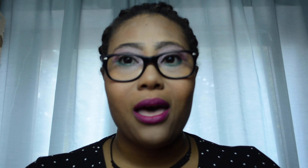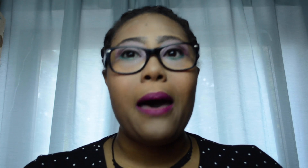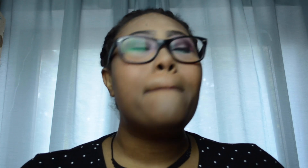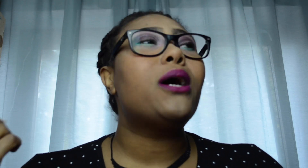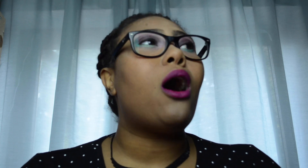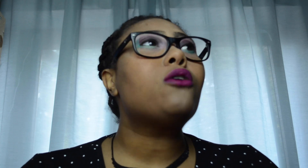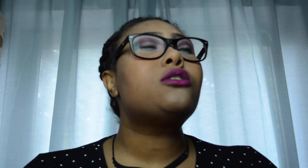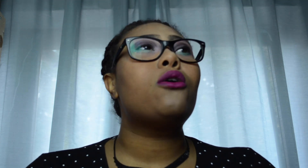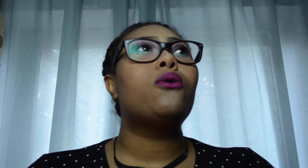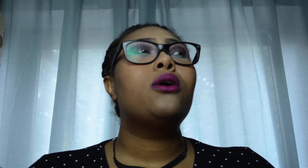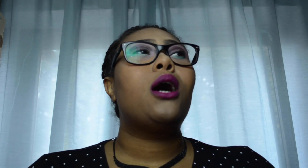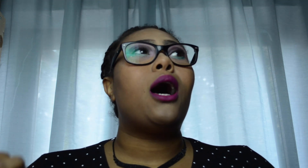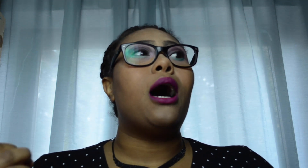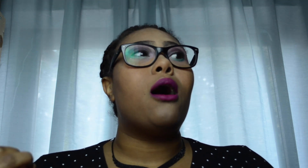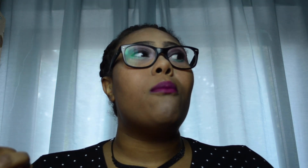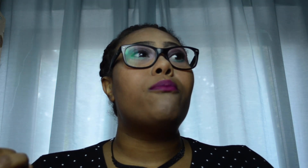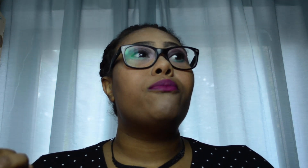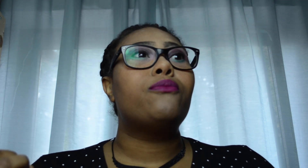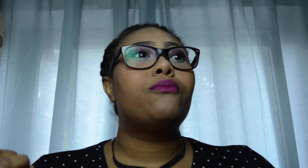time, but also